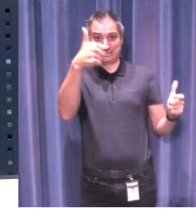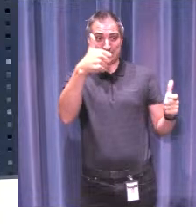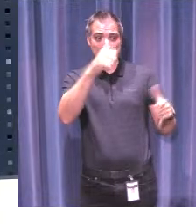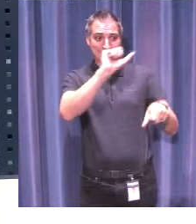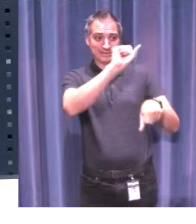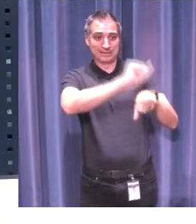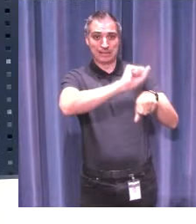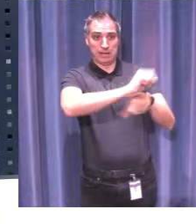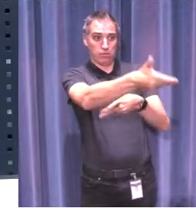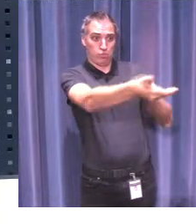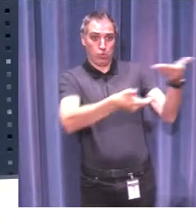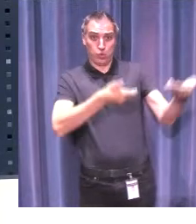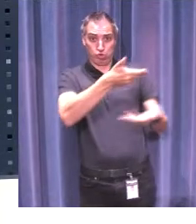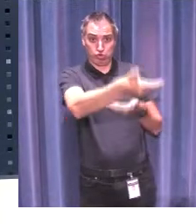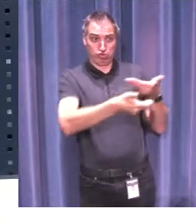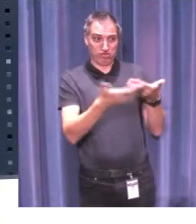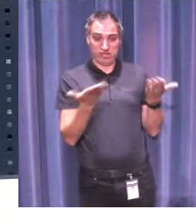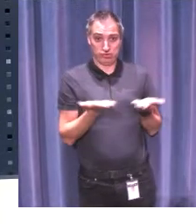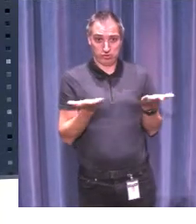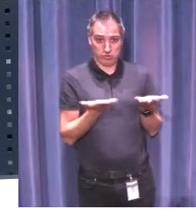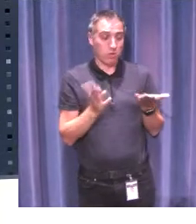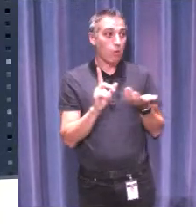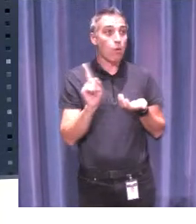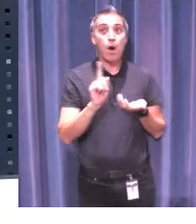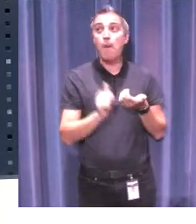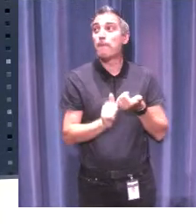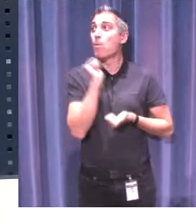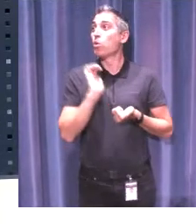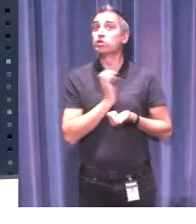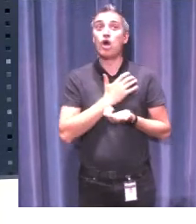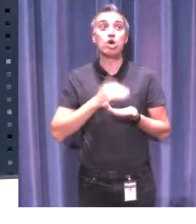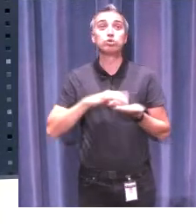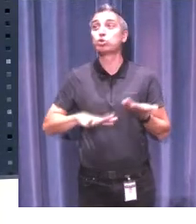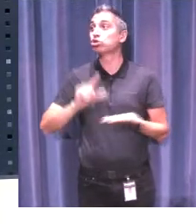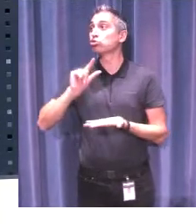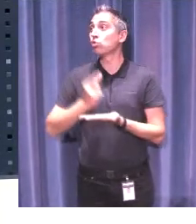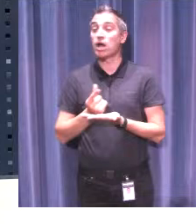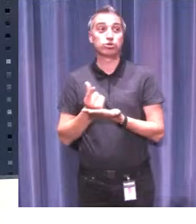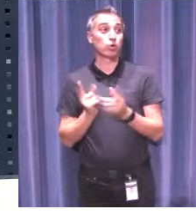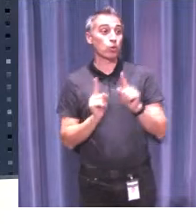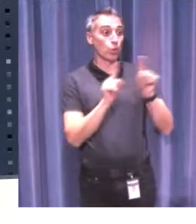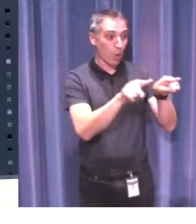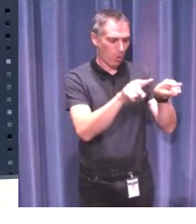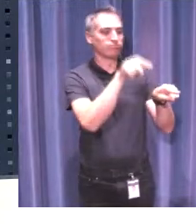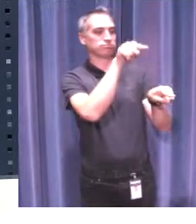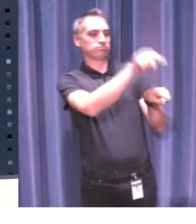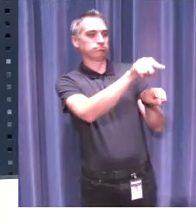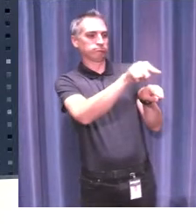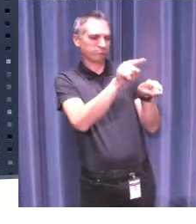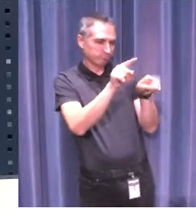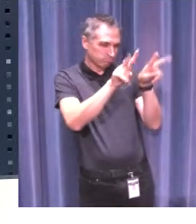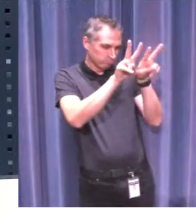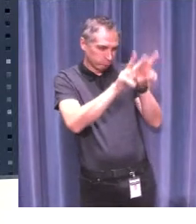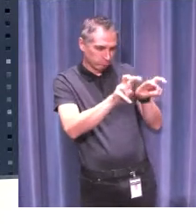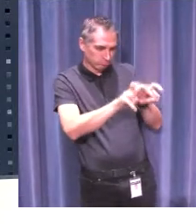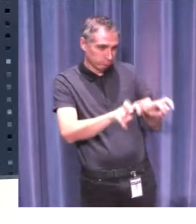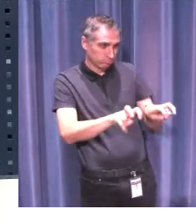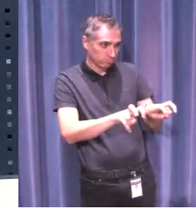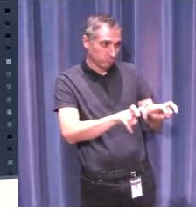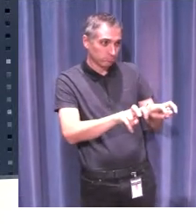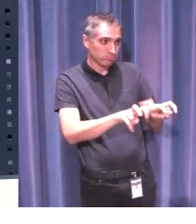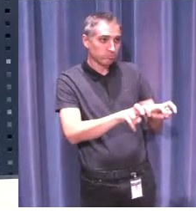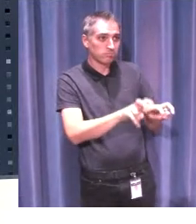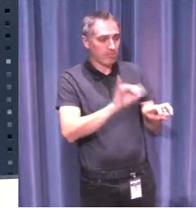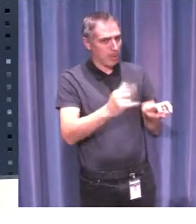area, taking a look at where do most of our students move on to, and that being one